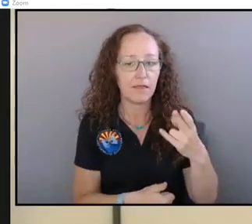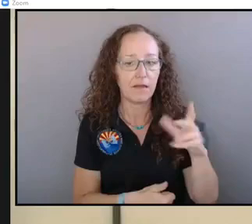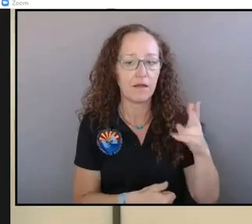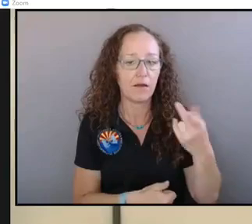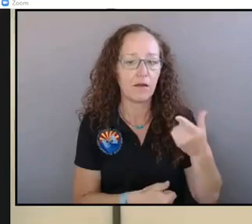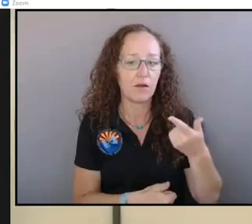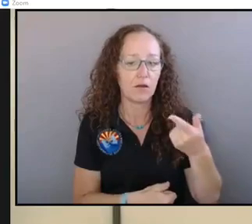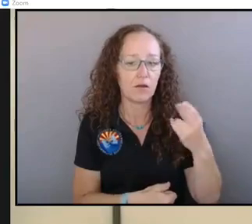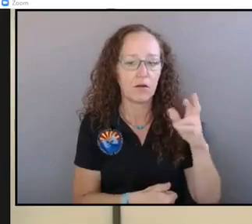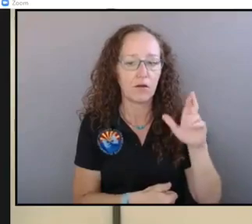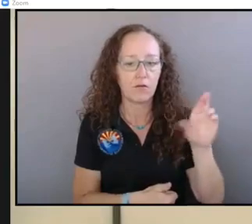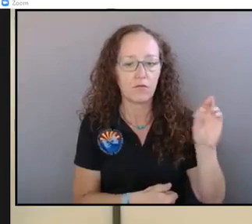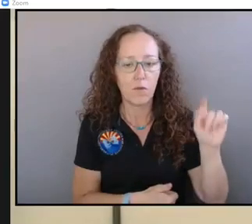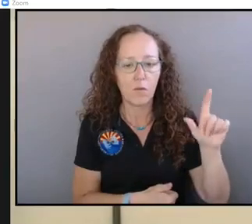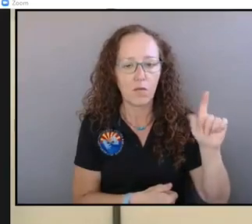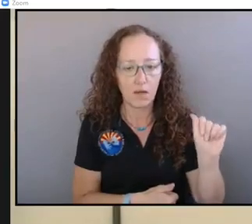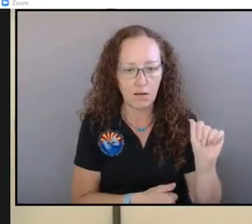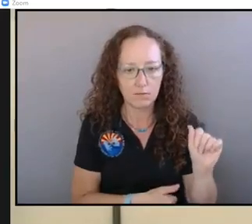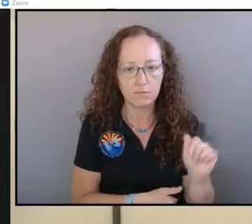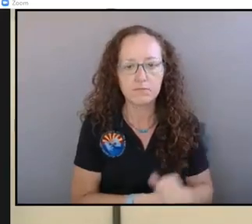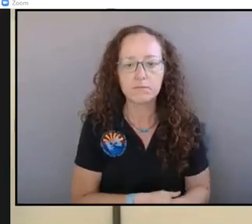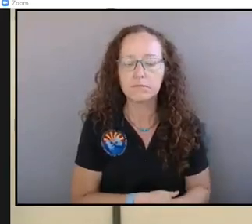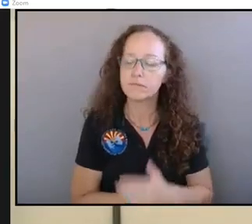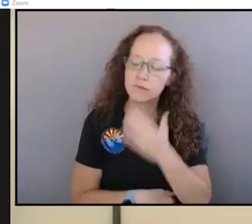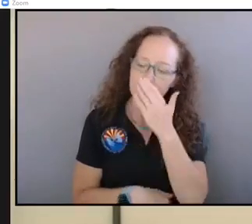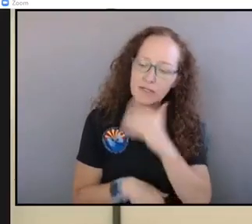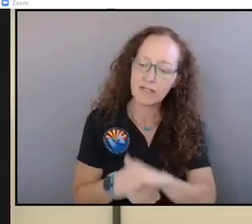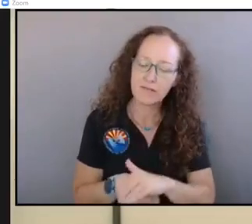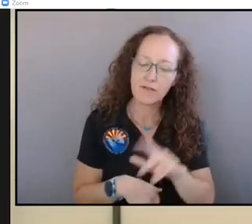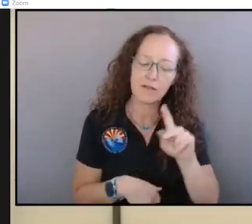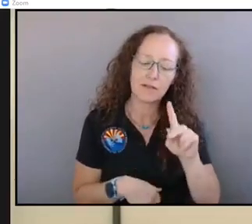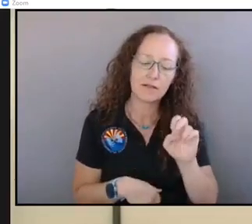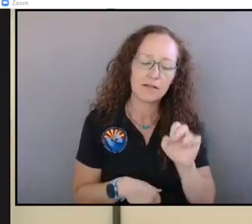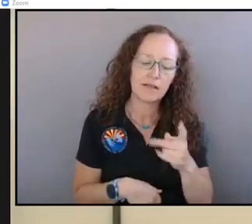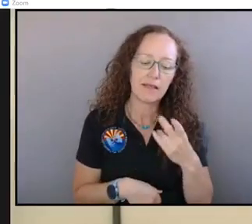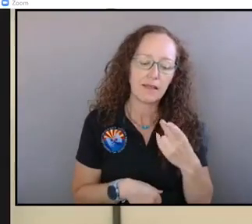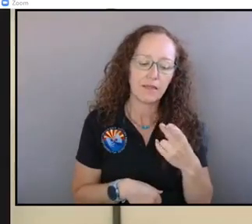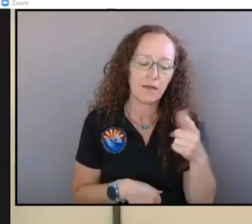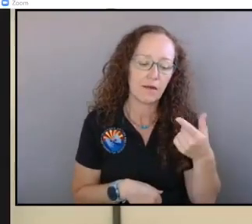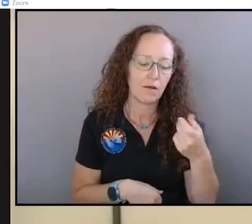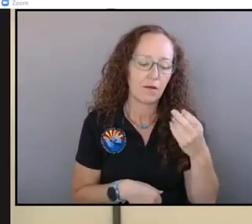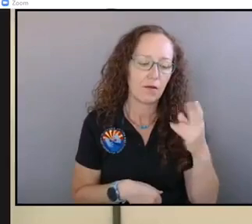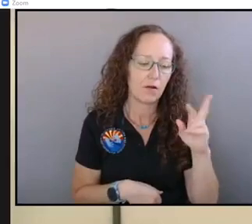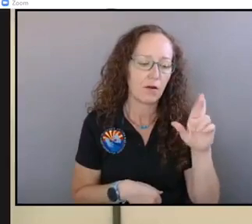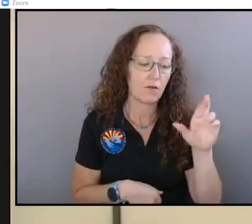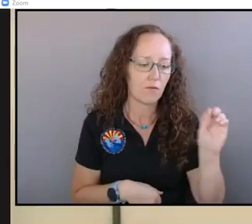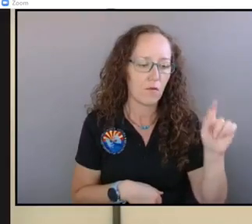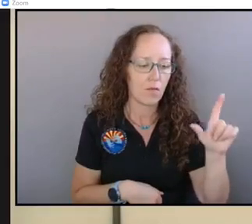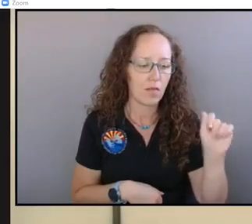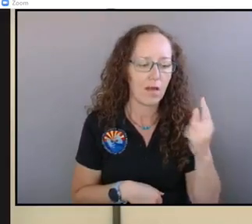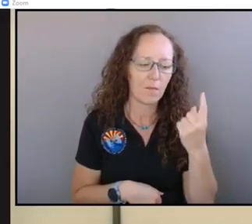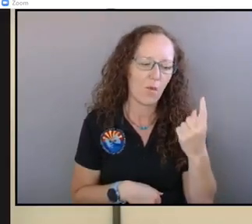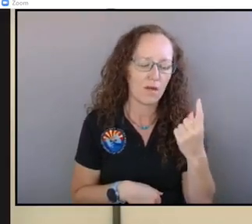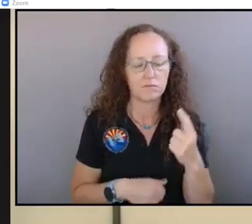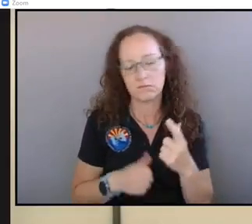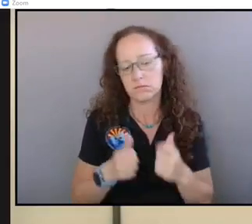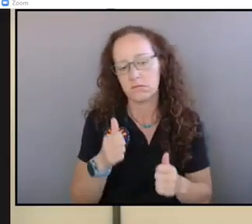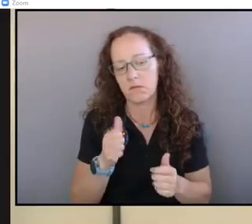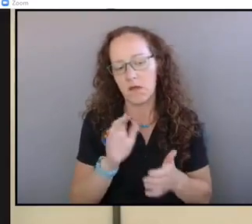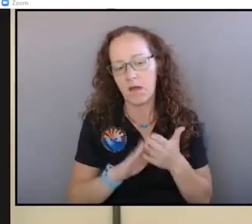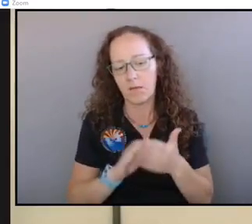Good evening. Keith Garola, one of the ops chiefs on California Incident Management Team 2 over on the East